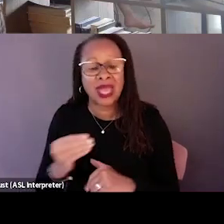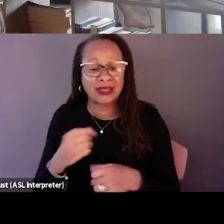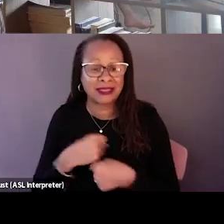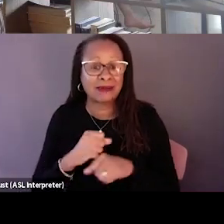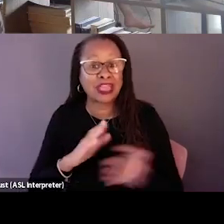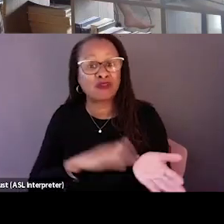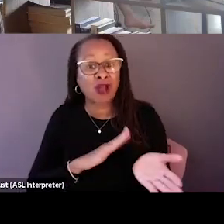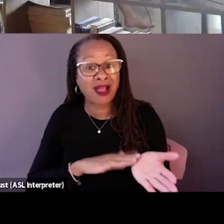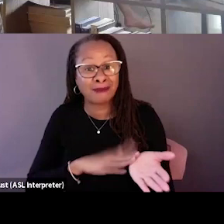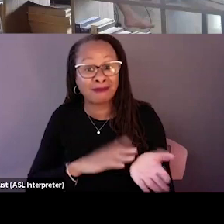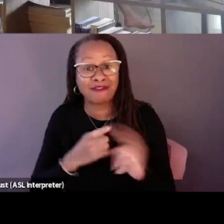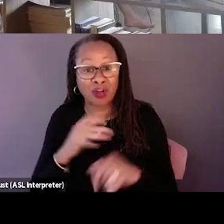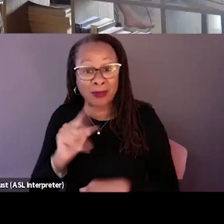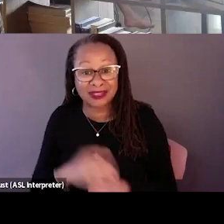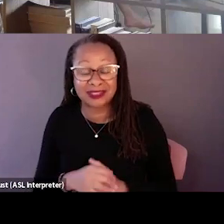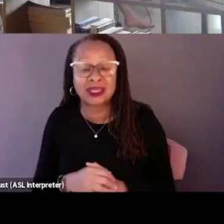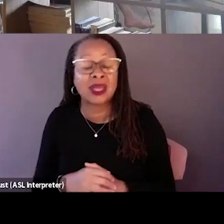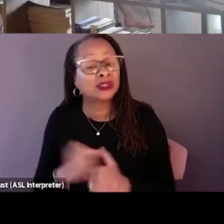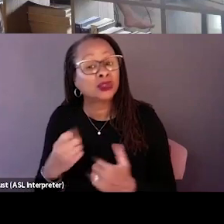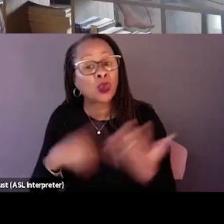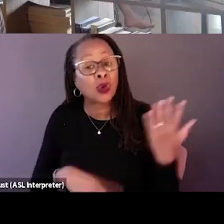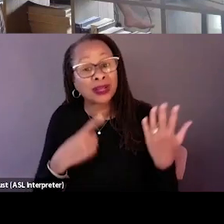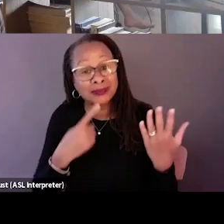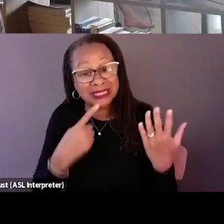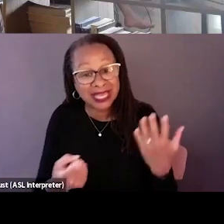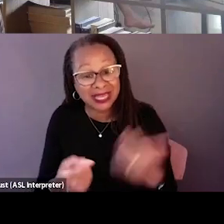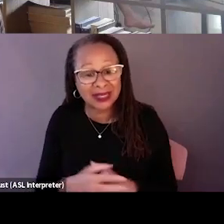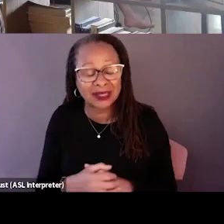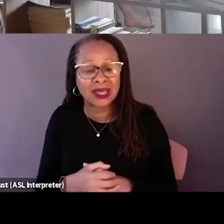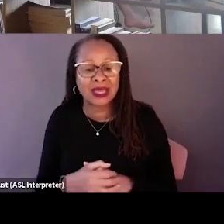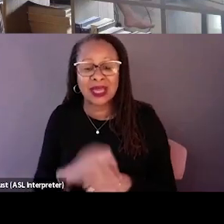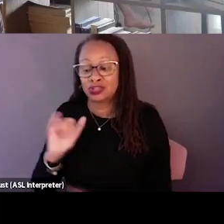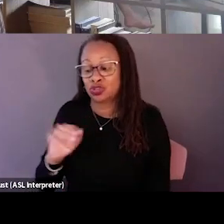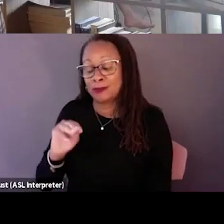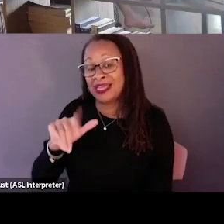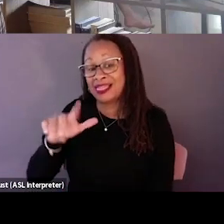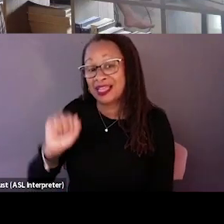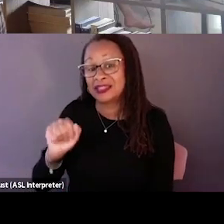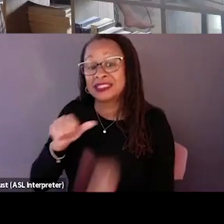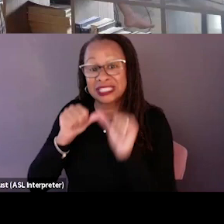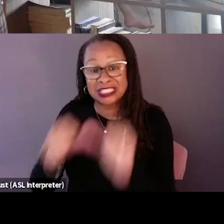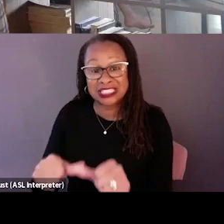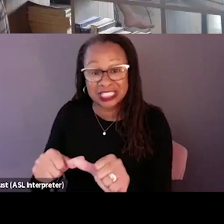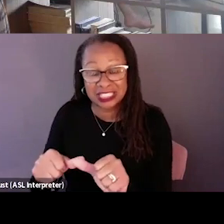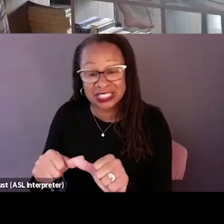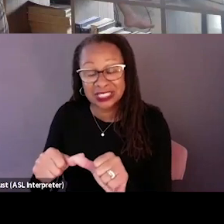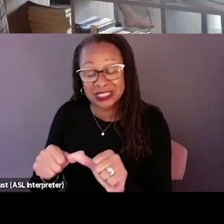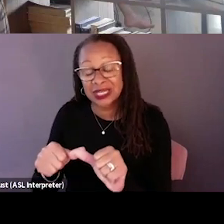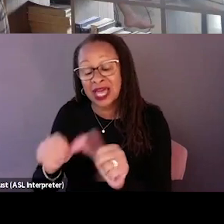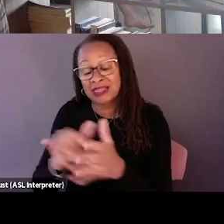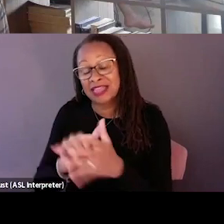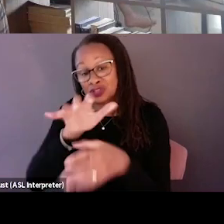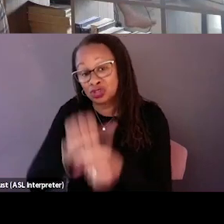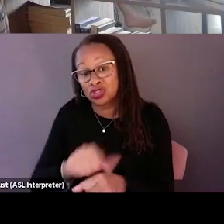rhyme out of it. So what I'm saying is that Jamila is continuing a tradition on stage with